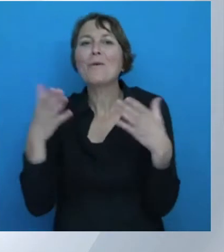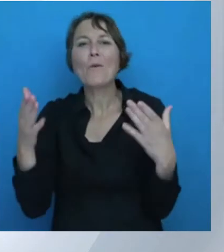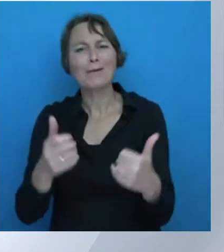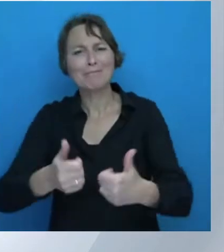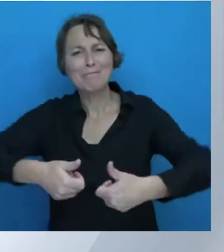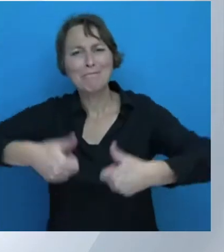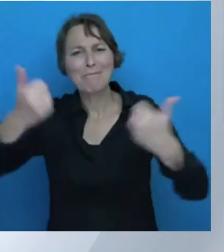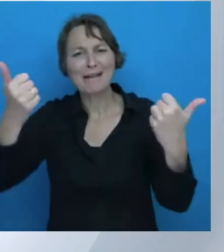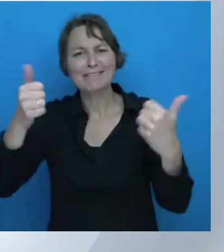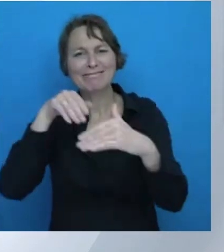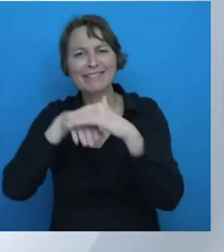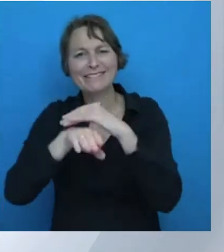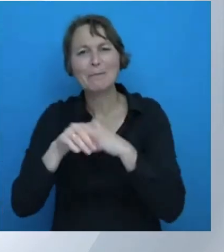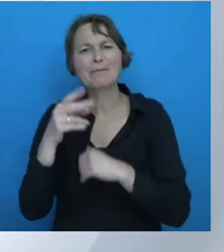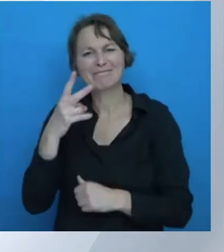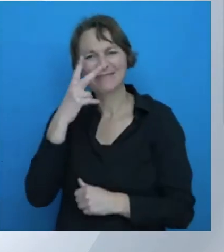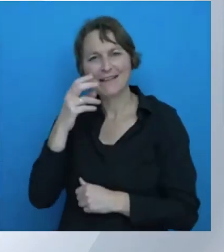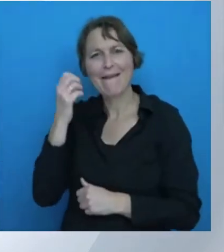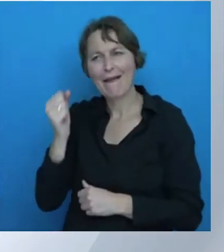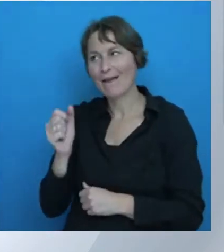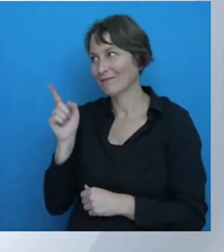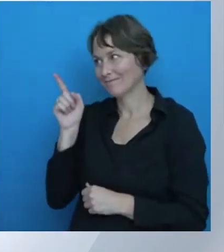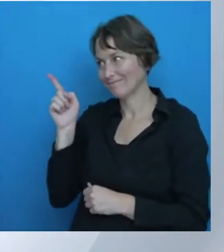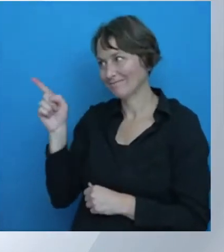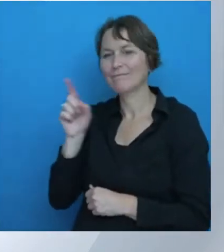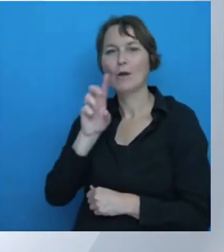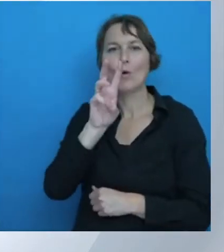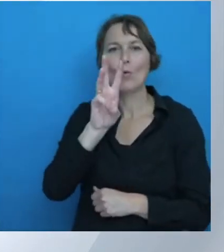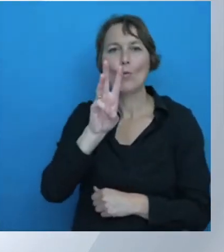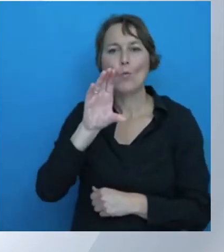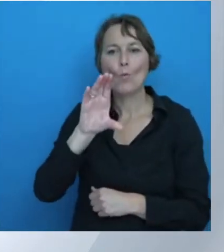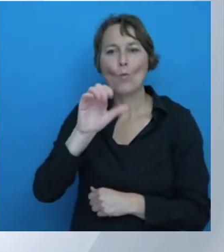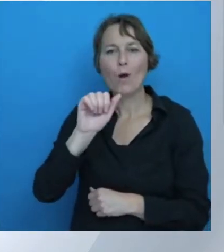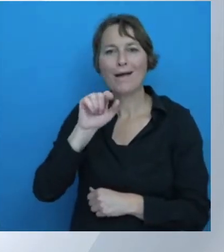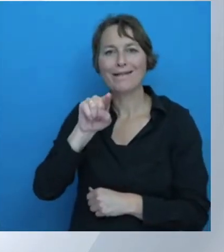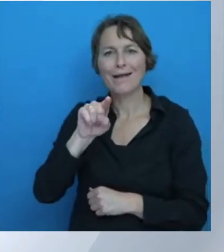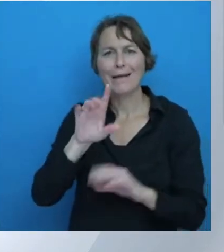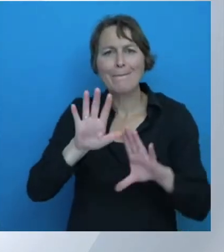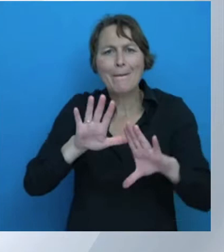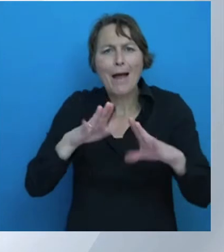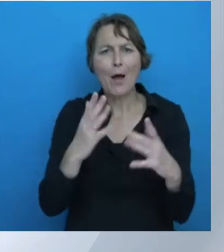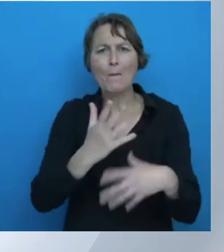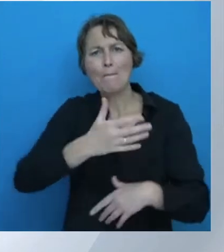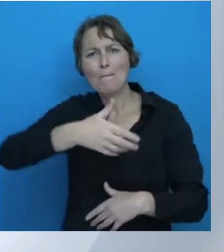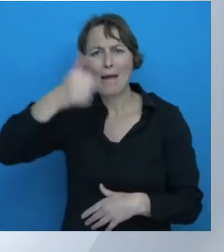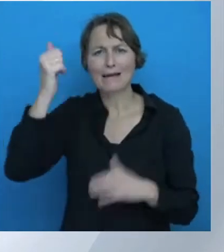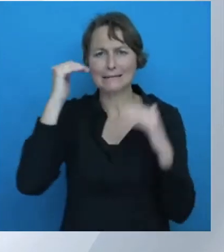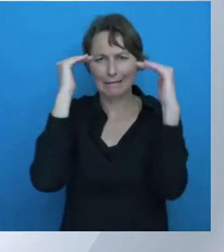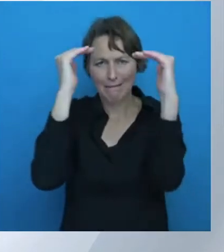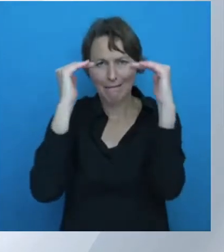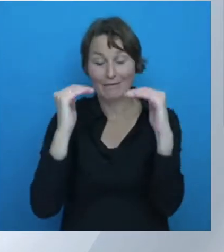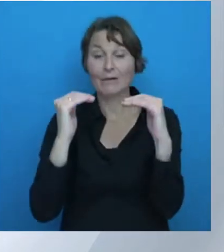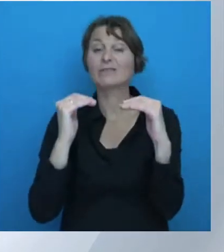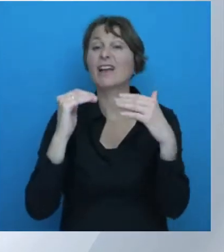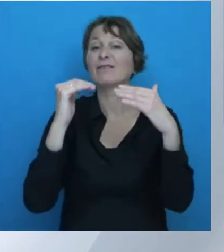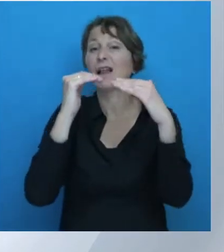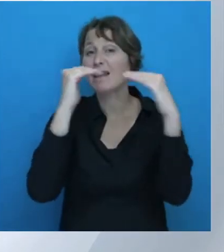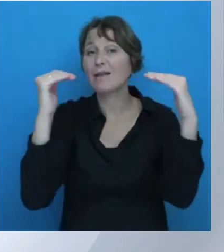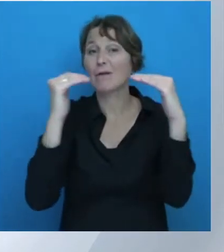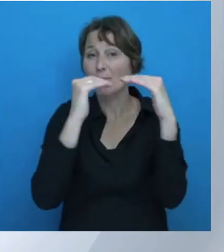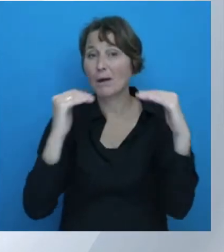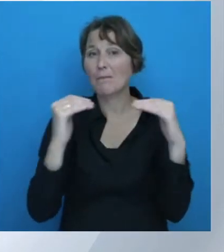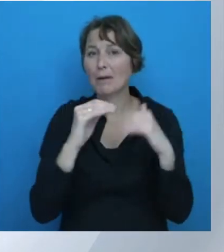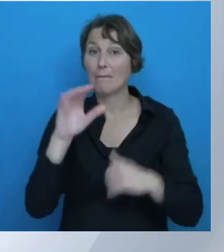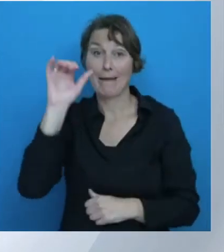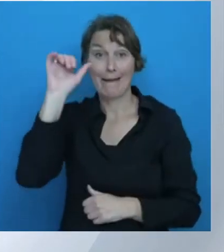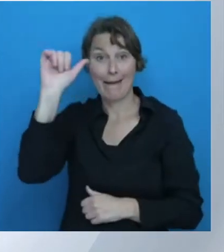Accessibility Guidelines and look at the compliance levels to define accessibility. So we've got level A, deals with most basic web accessibility features, and